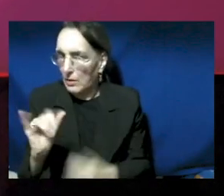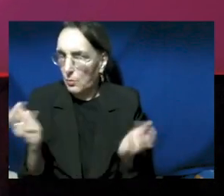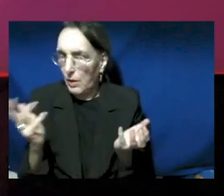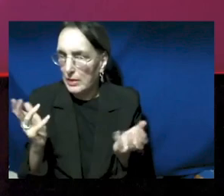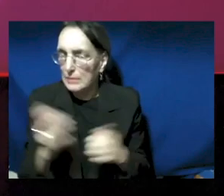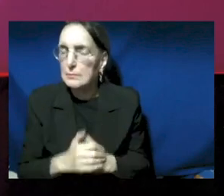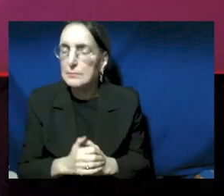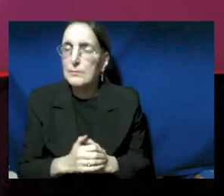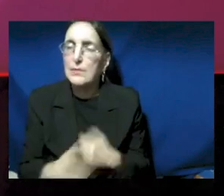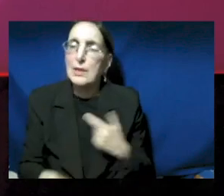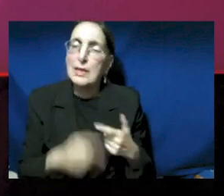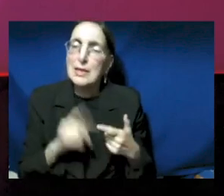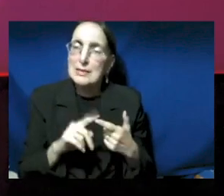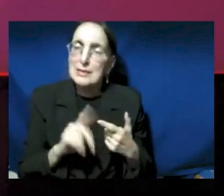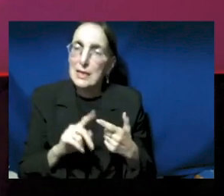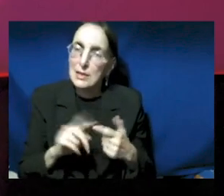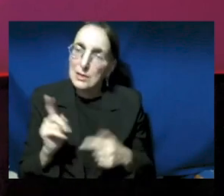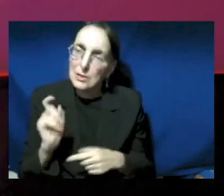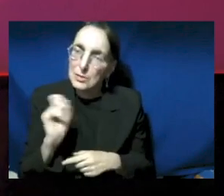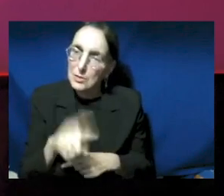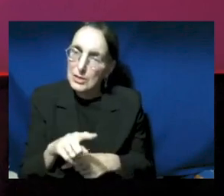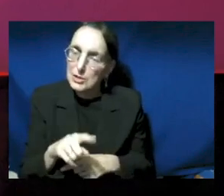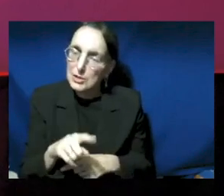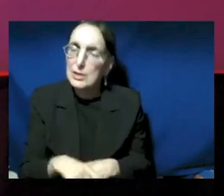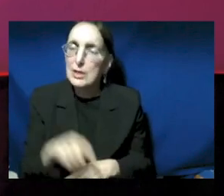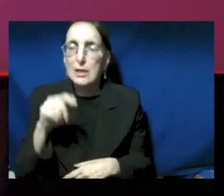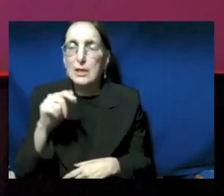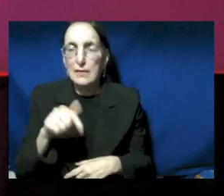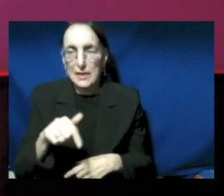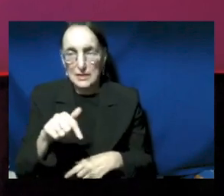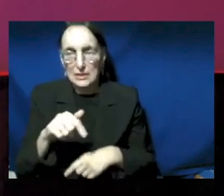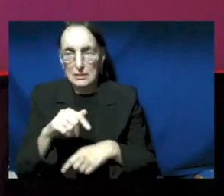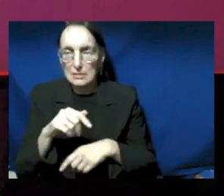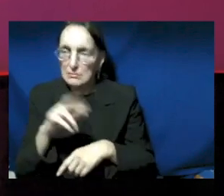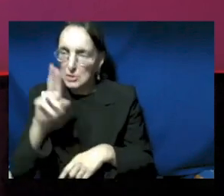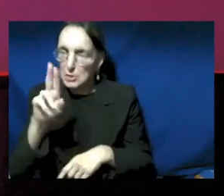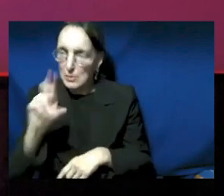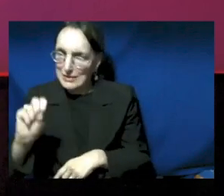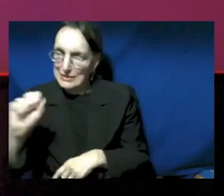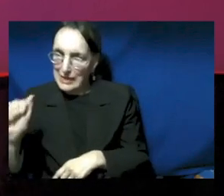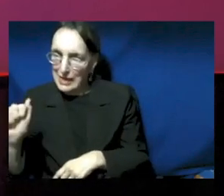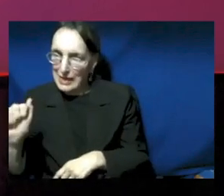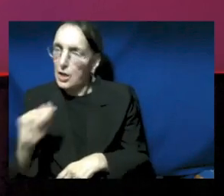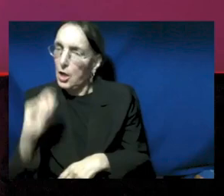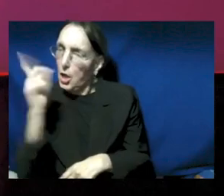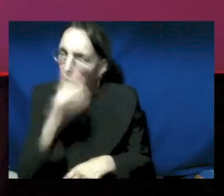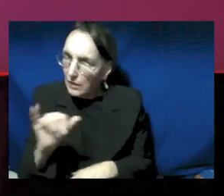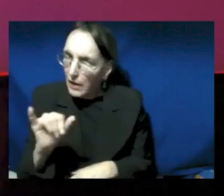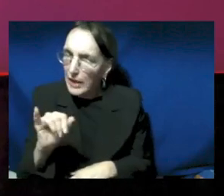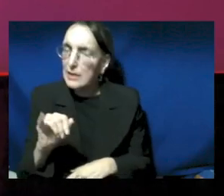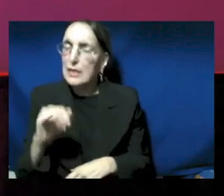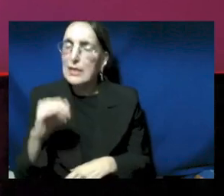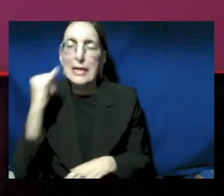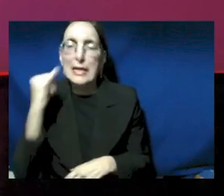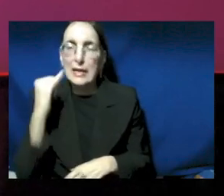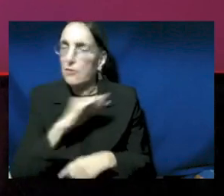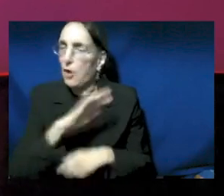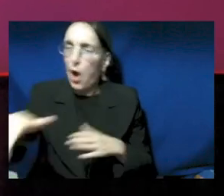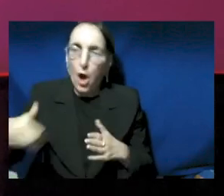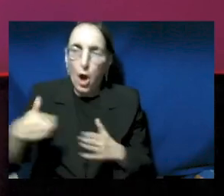The second question is, what would this nation look like if all human beings